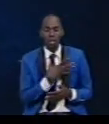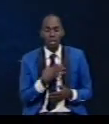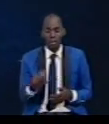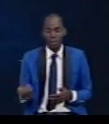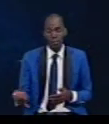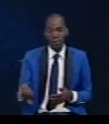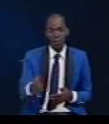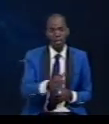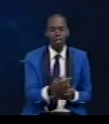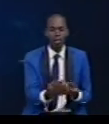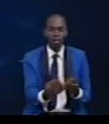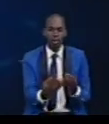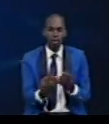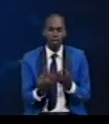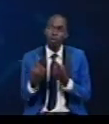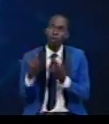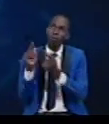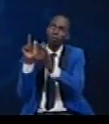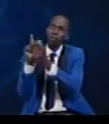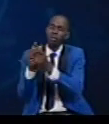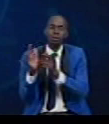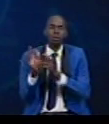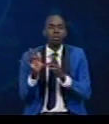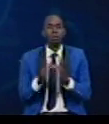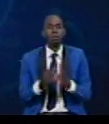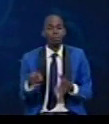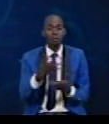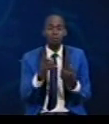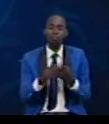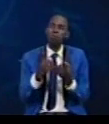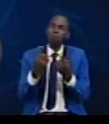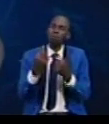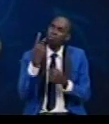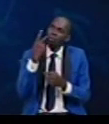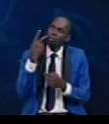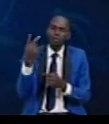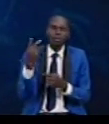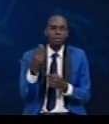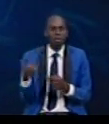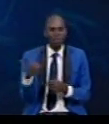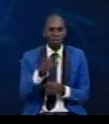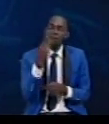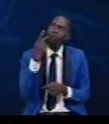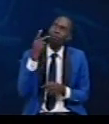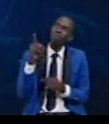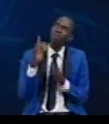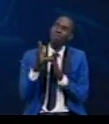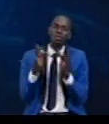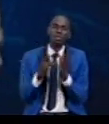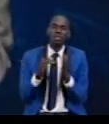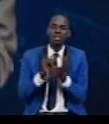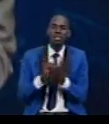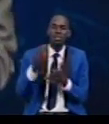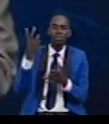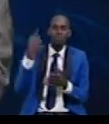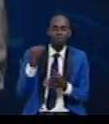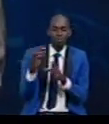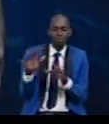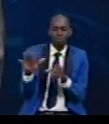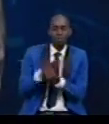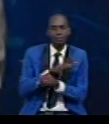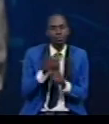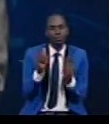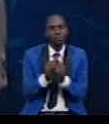to Jesus. They wanted to come and see. And they see him that was possessed with